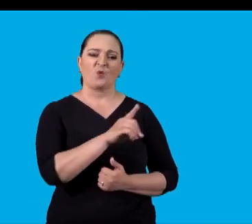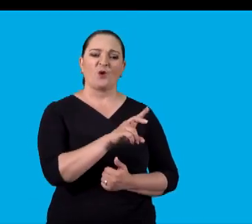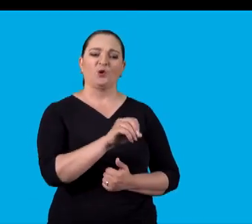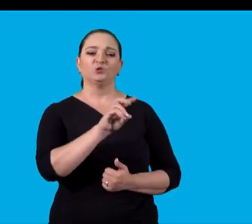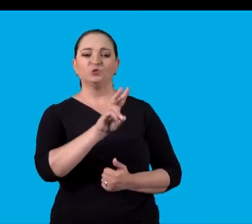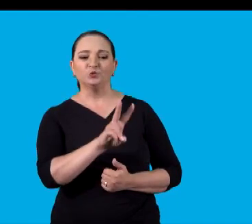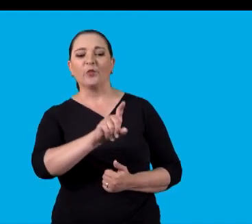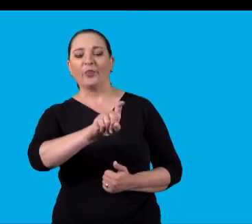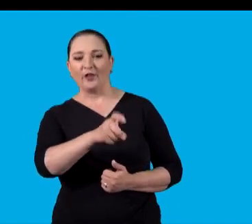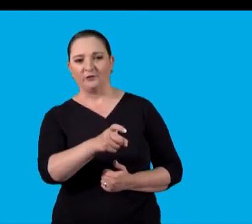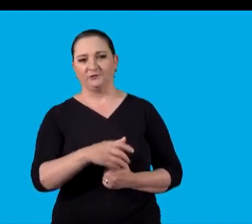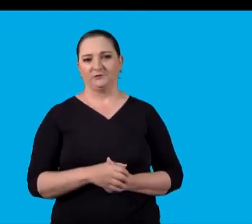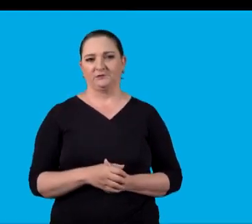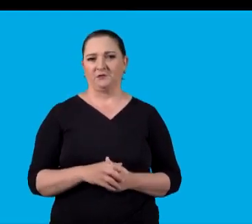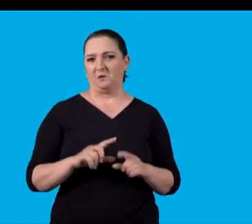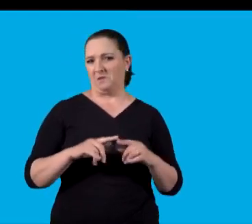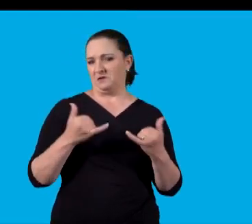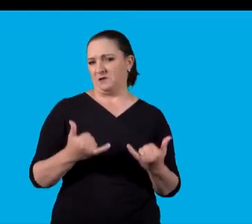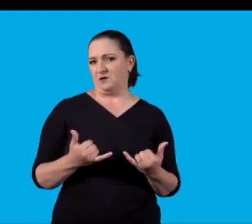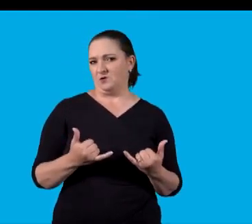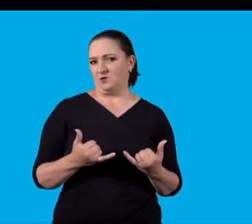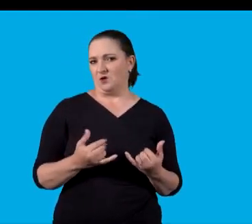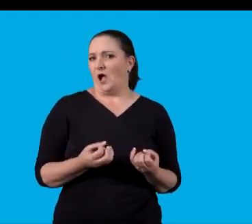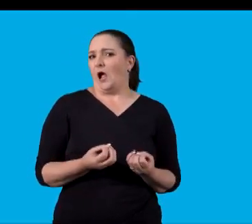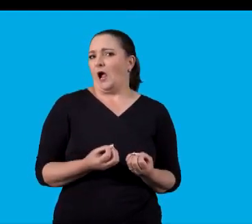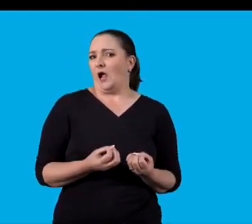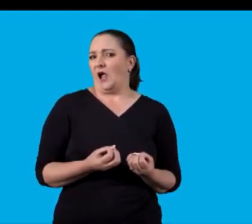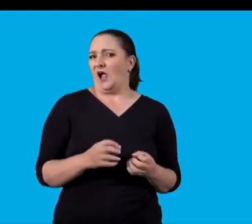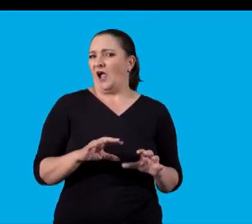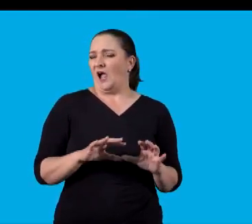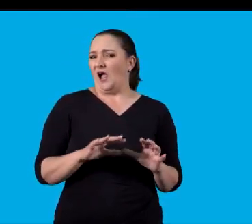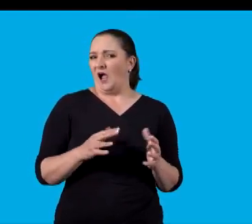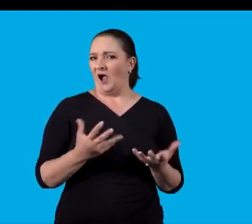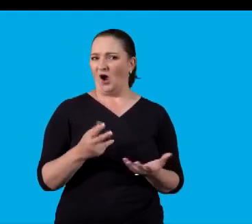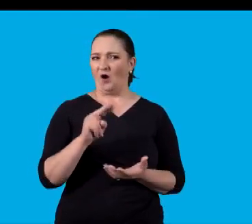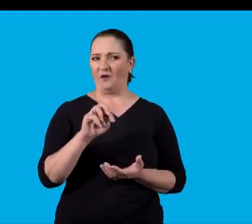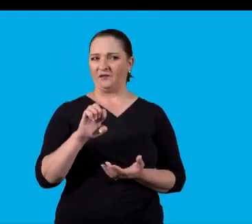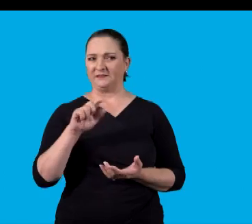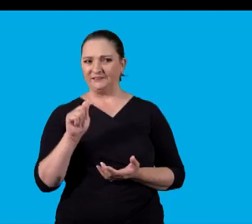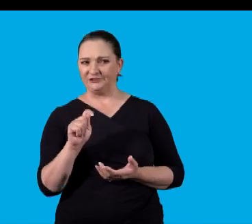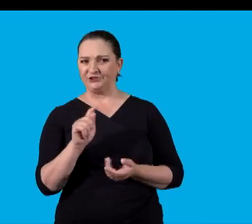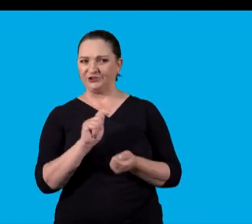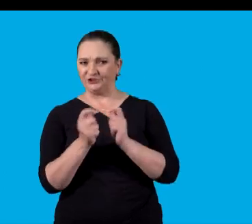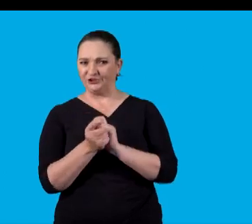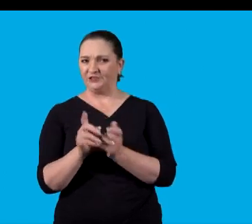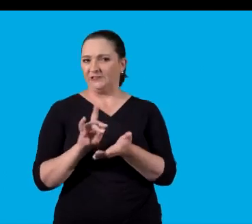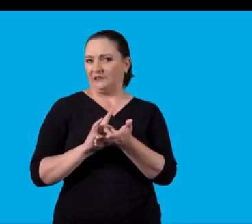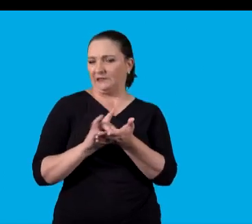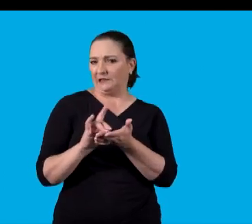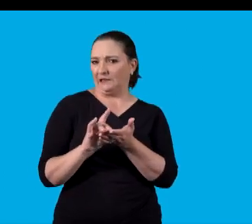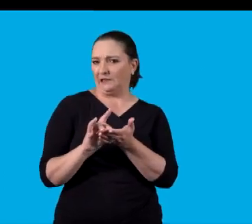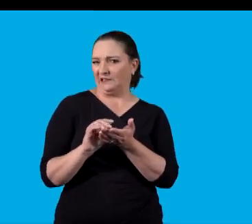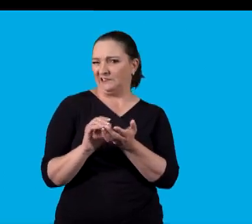102,000. Okay, now the question then is, how do I get this net change in cash and cash